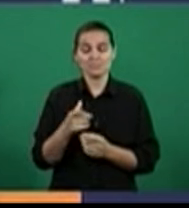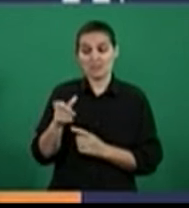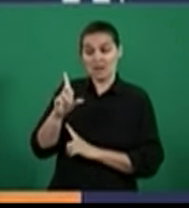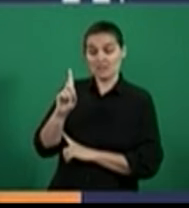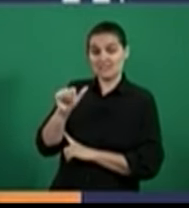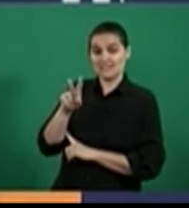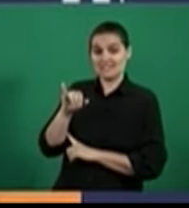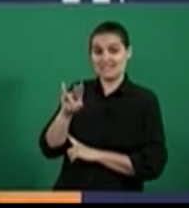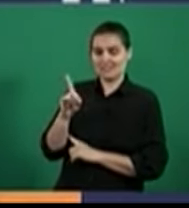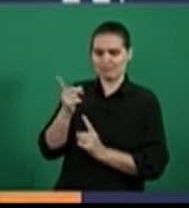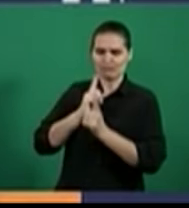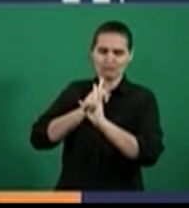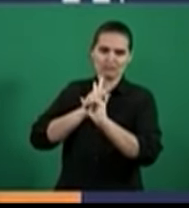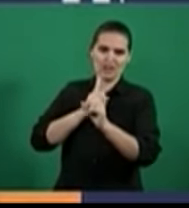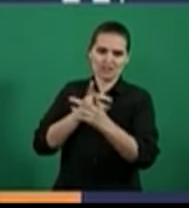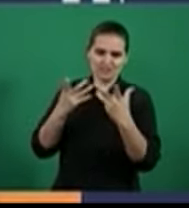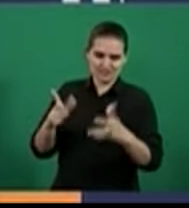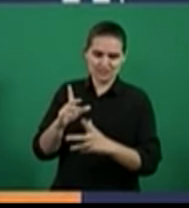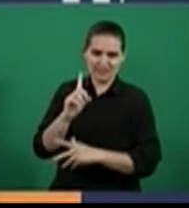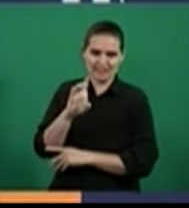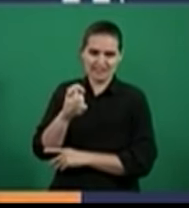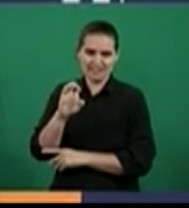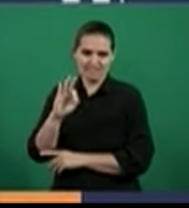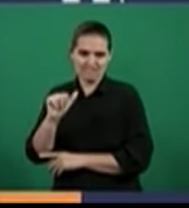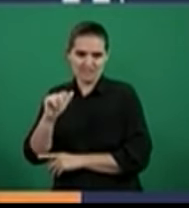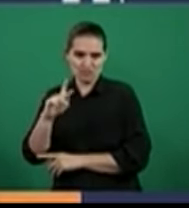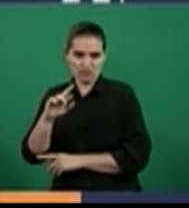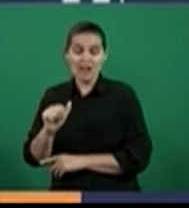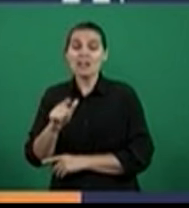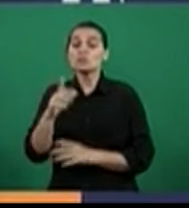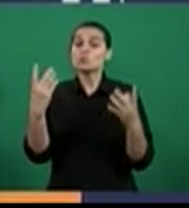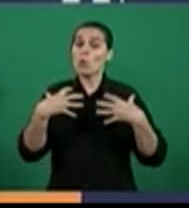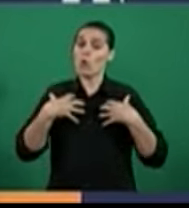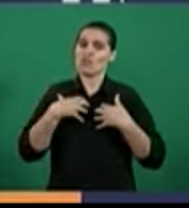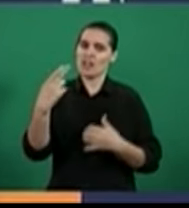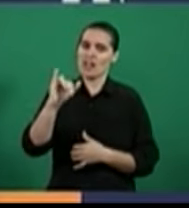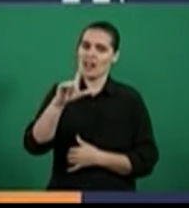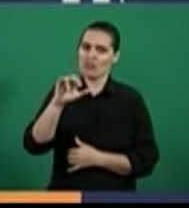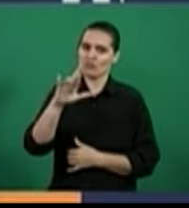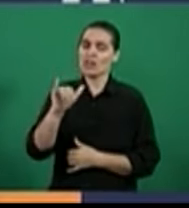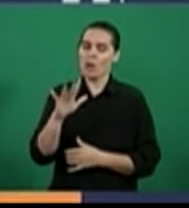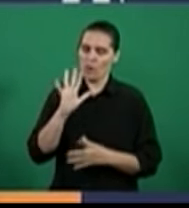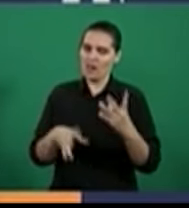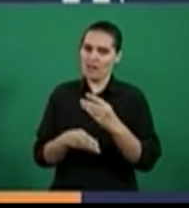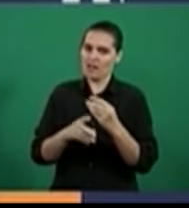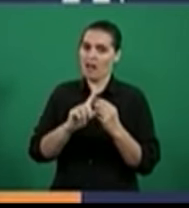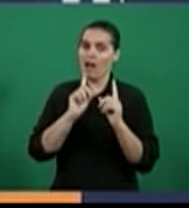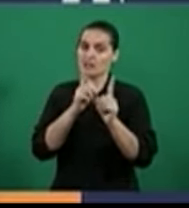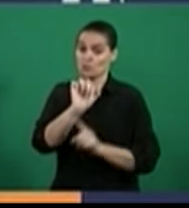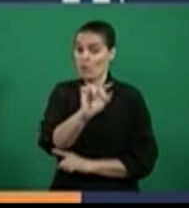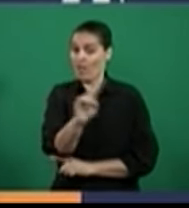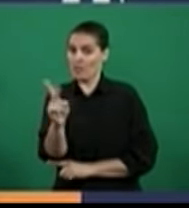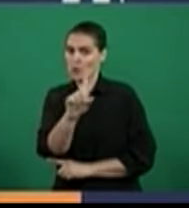with Jifekra there. Hilary, I've not forgotten your MPC question. I'll come back to it. DG